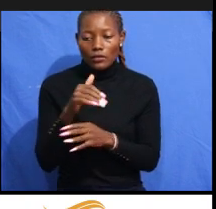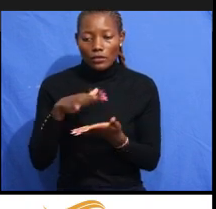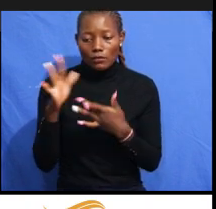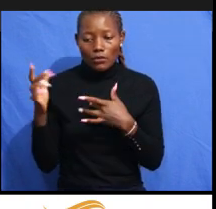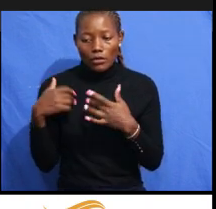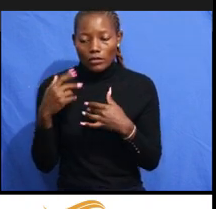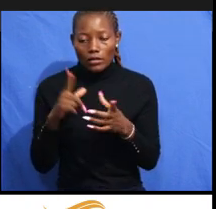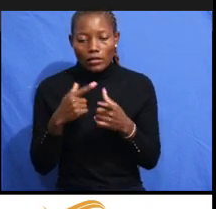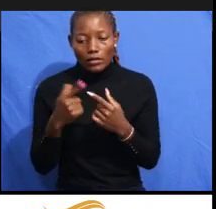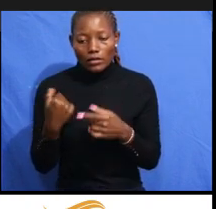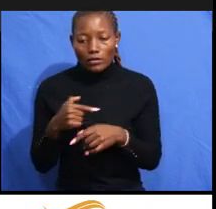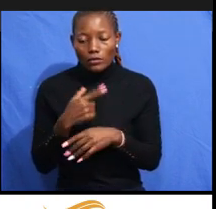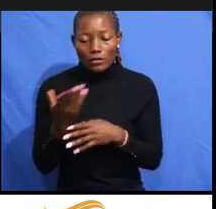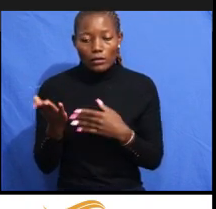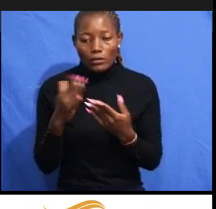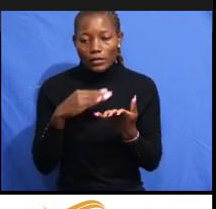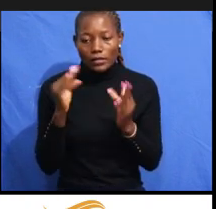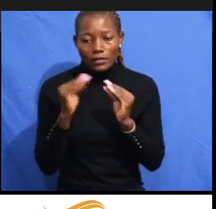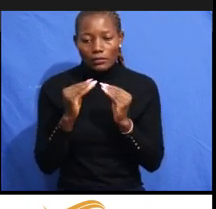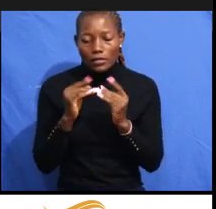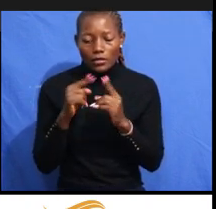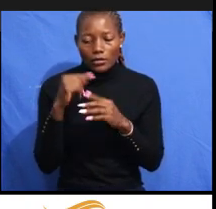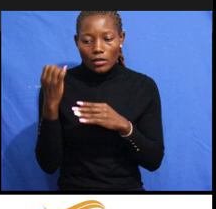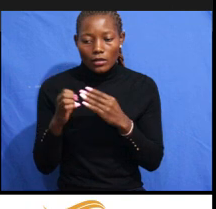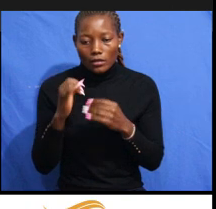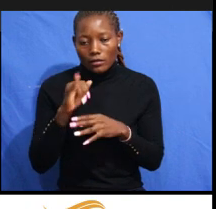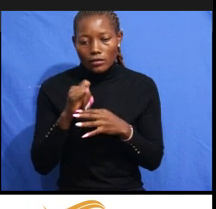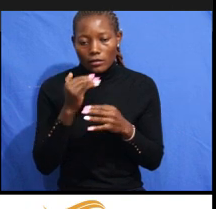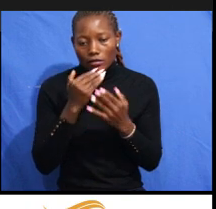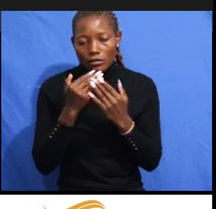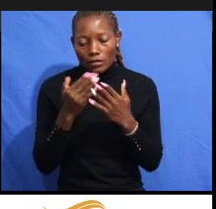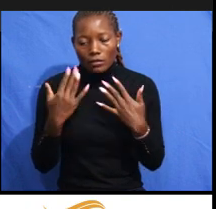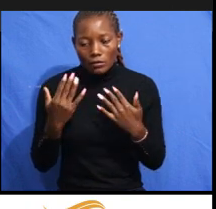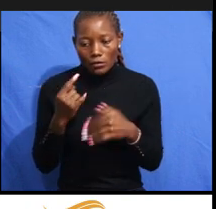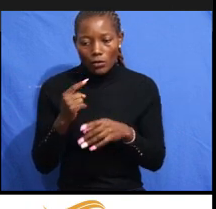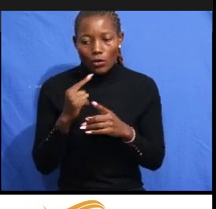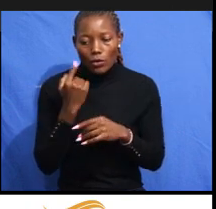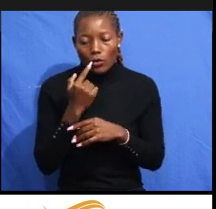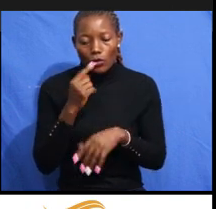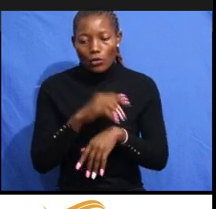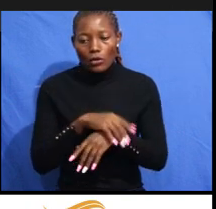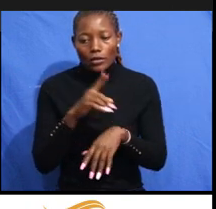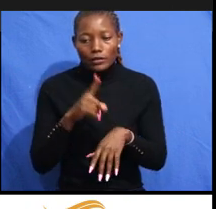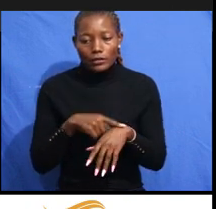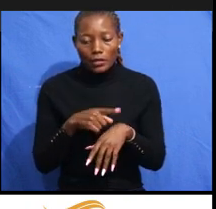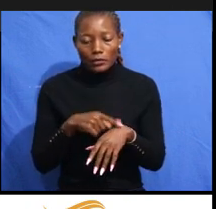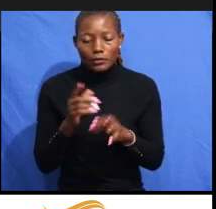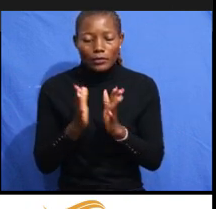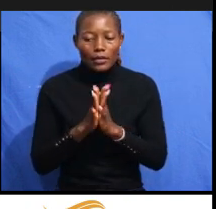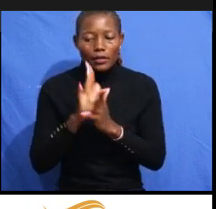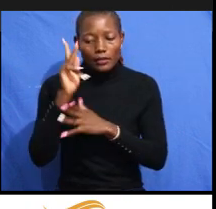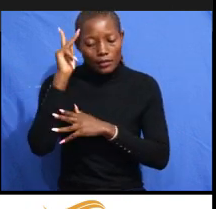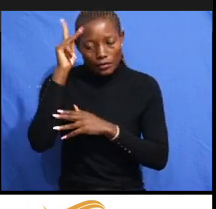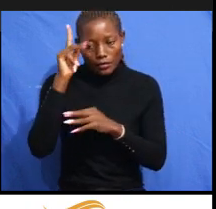bring this meeting to an end. And before I do that, just to appreciate those who found time to attend and the knowledge